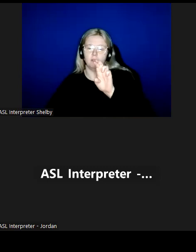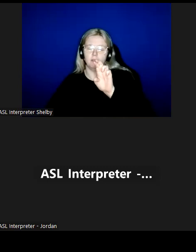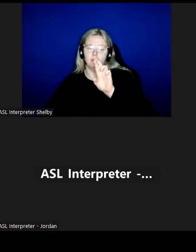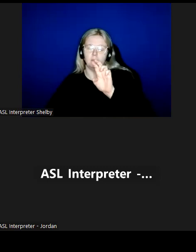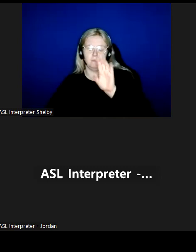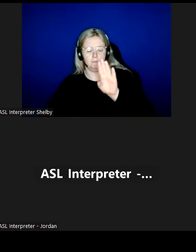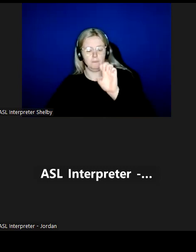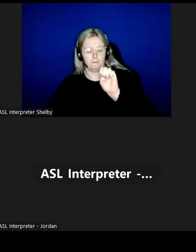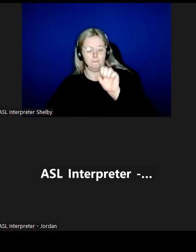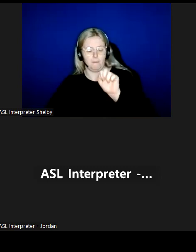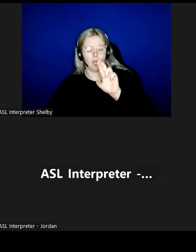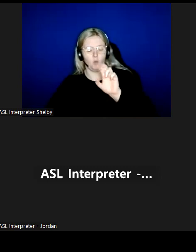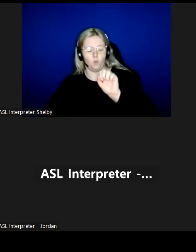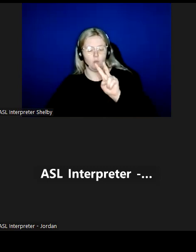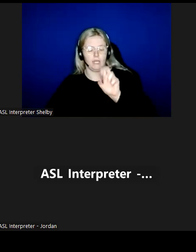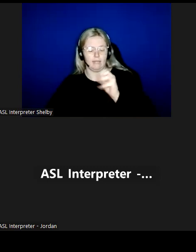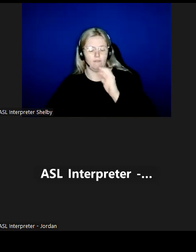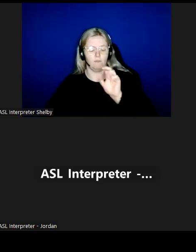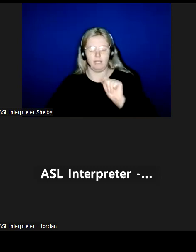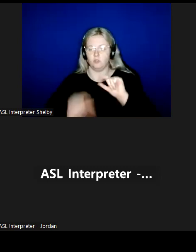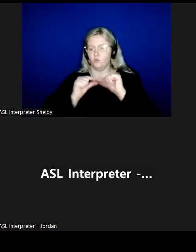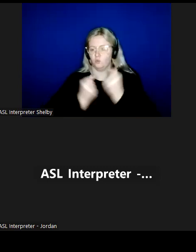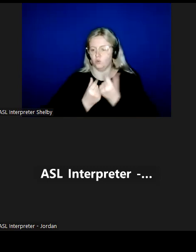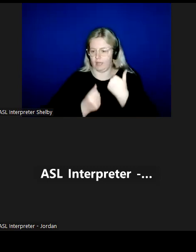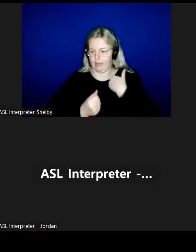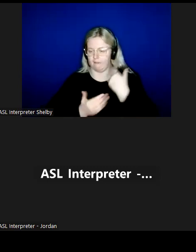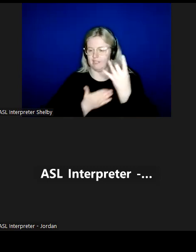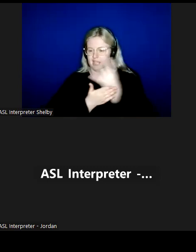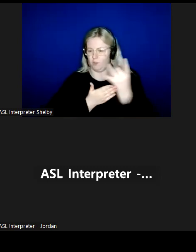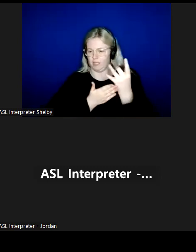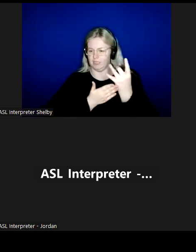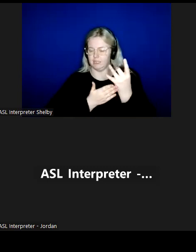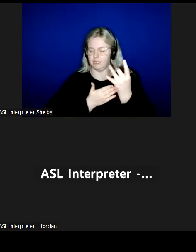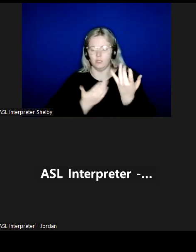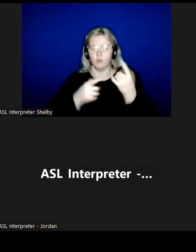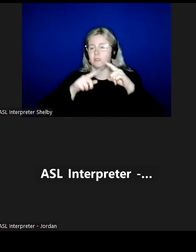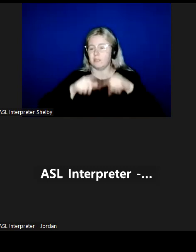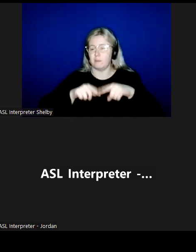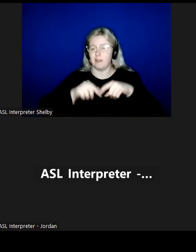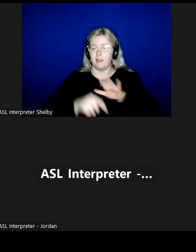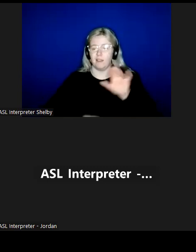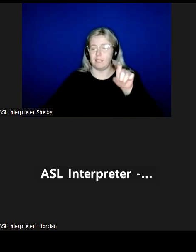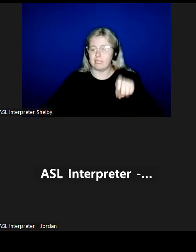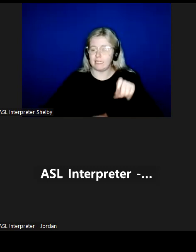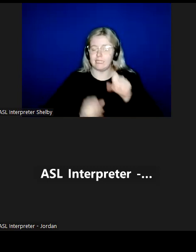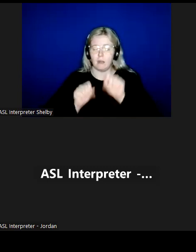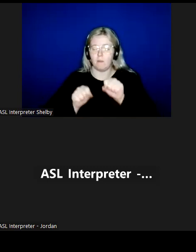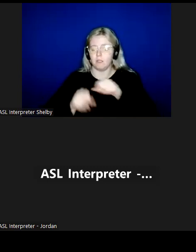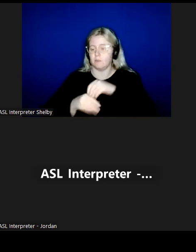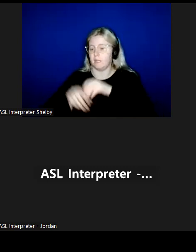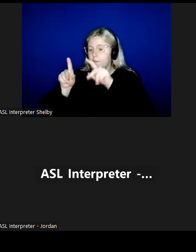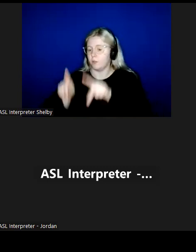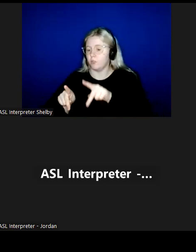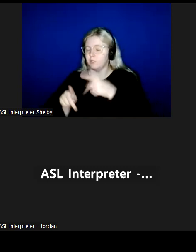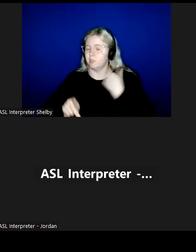group, and we vary it depending on the need. It may be an in-person, and we